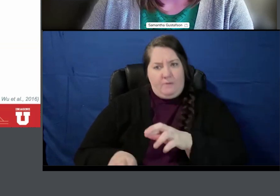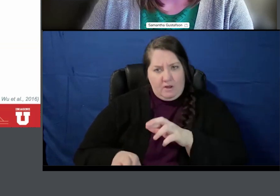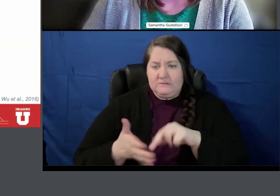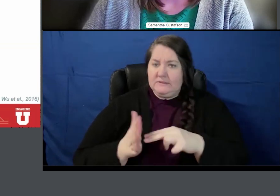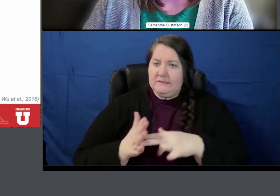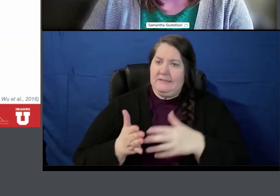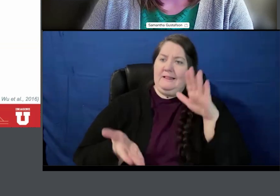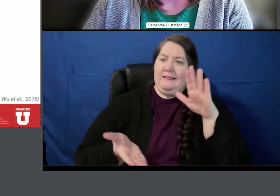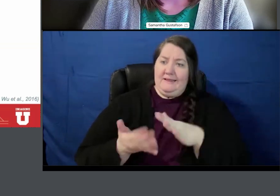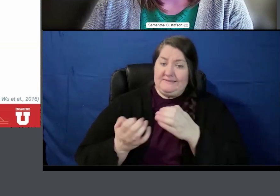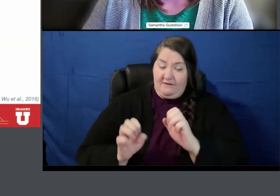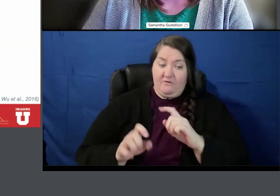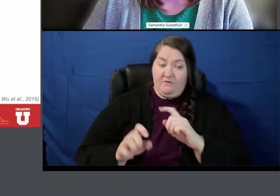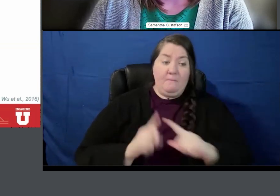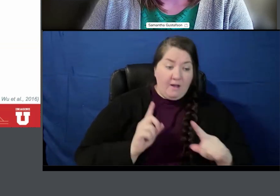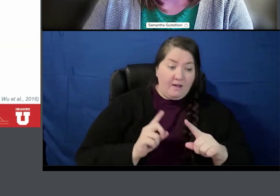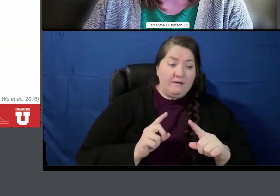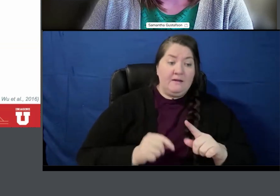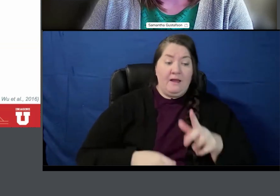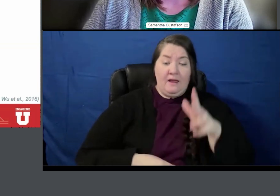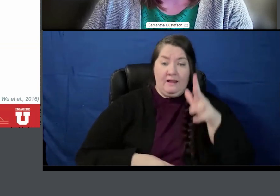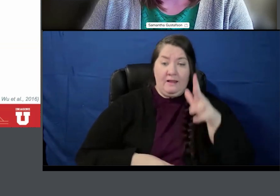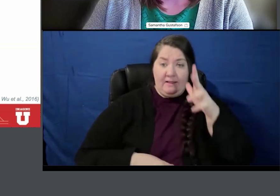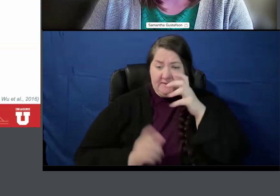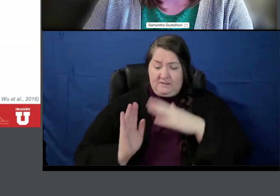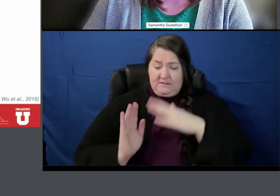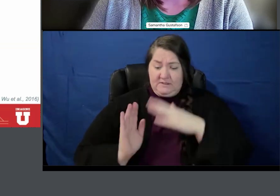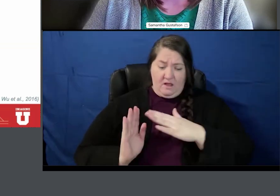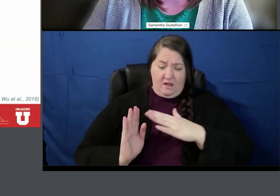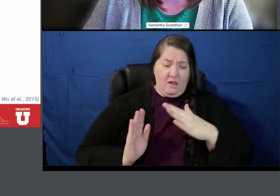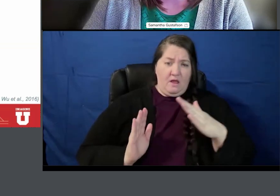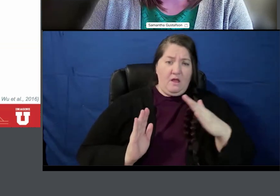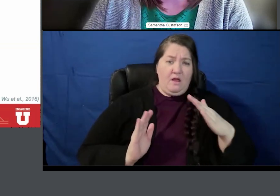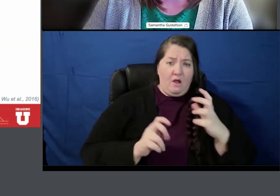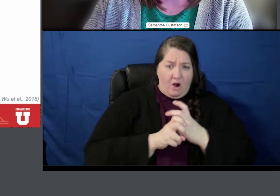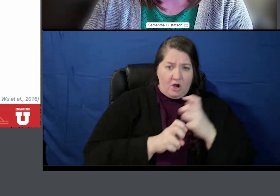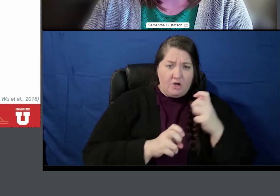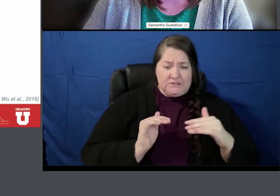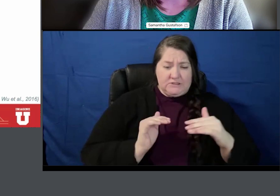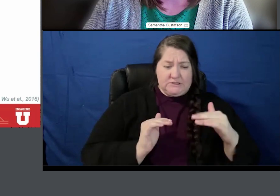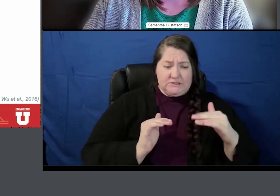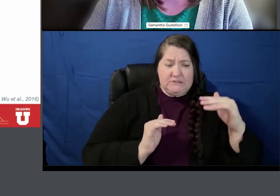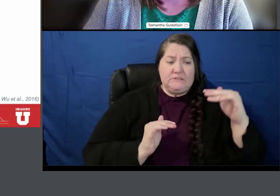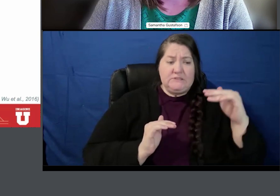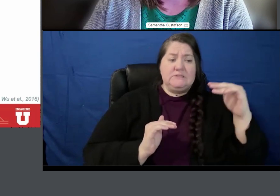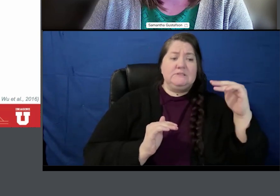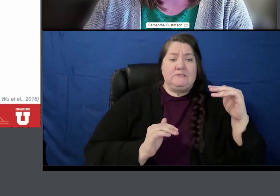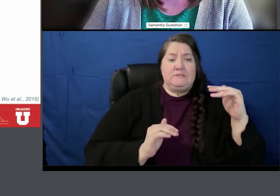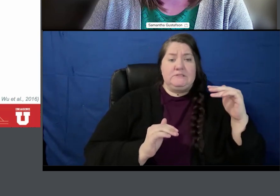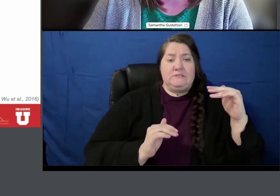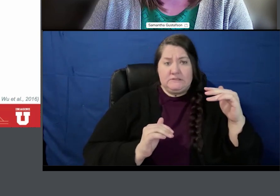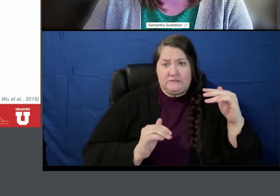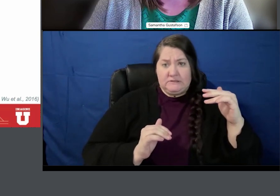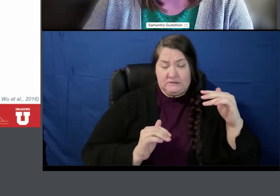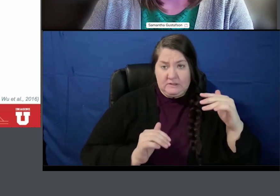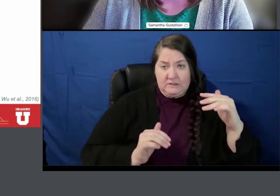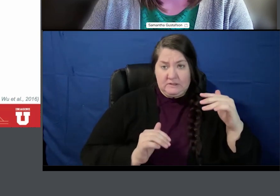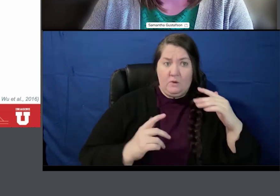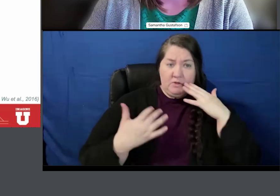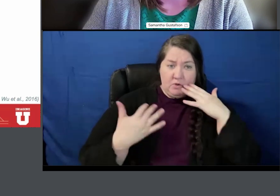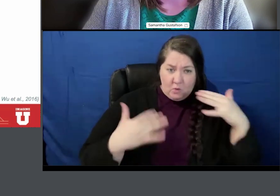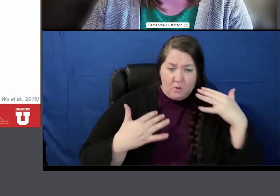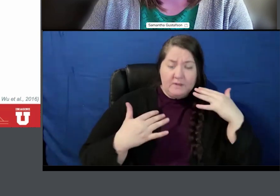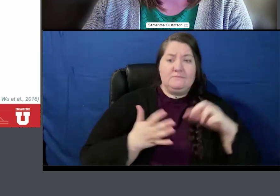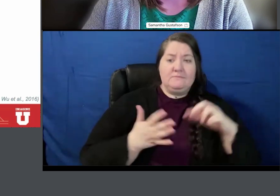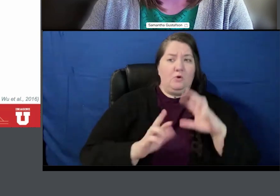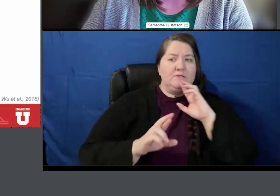But as our listening situation gets more difficult with a decreasing signal to noise ratio, then our